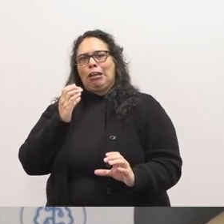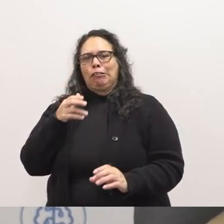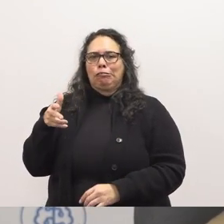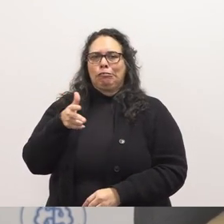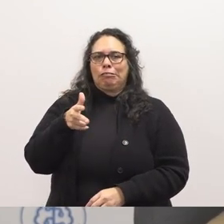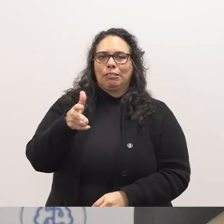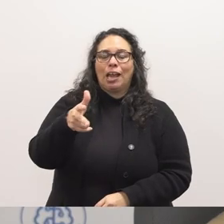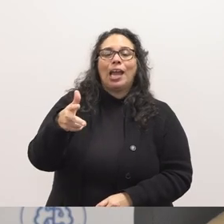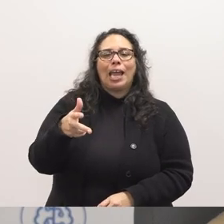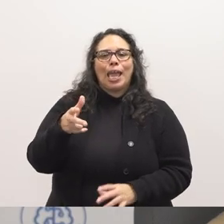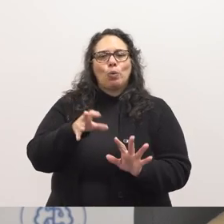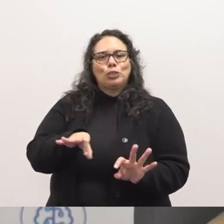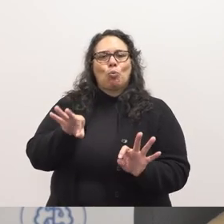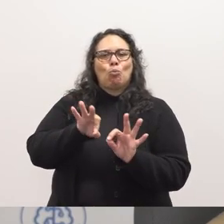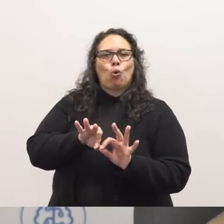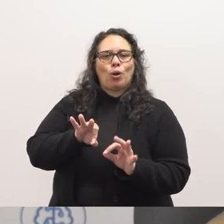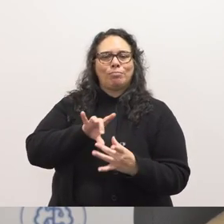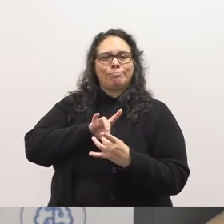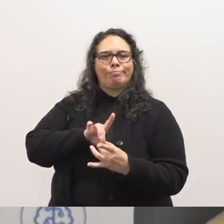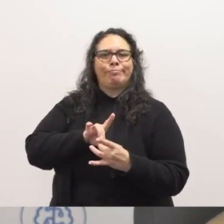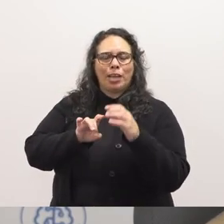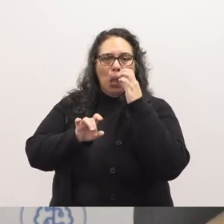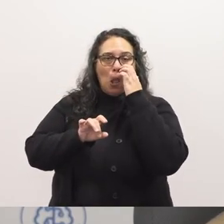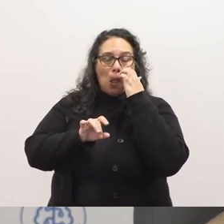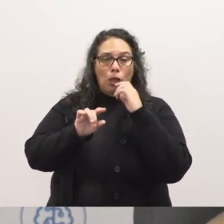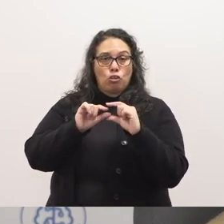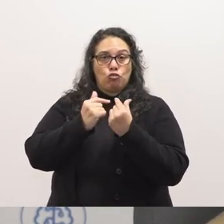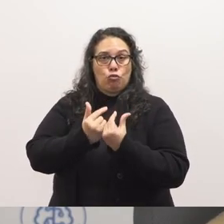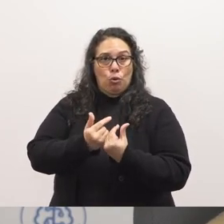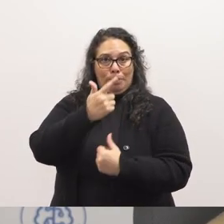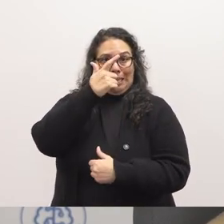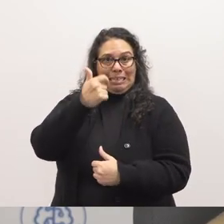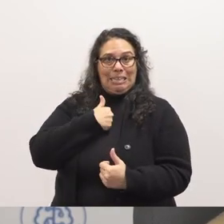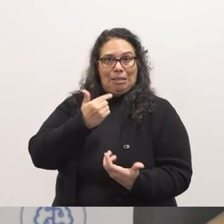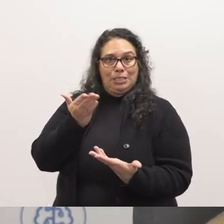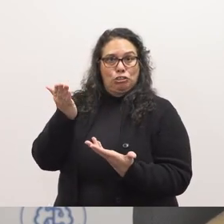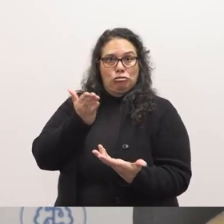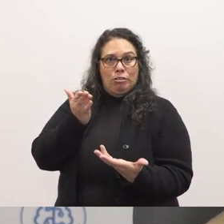to join this group because I've been serving on the